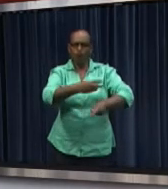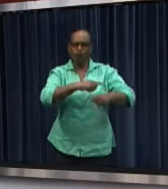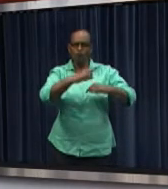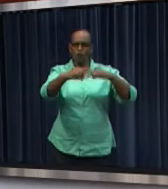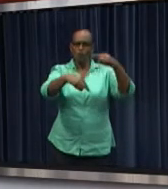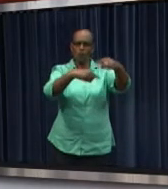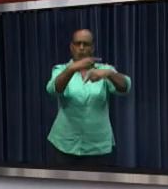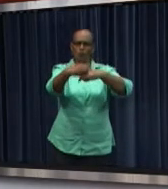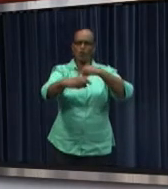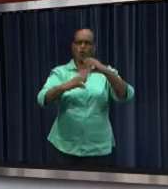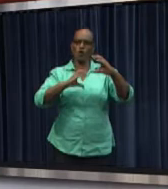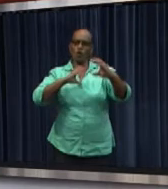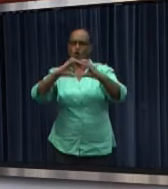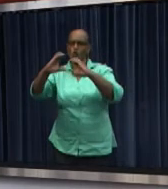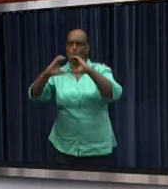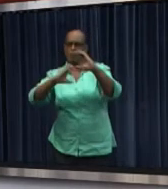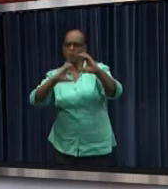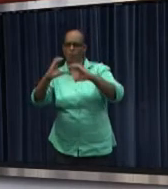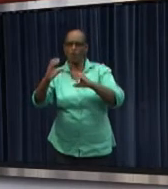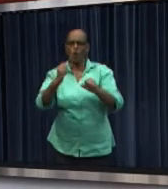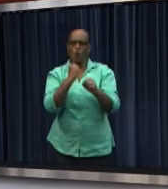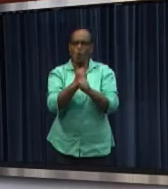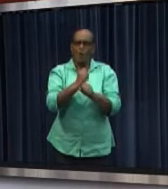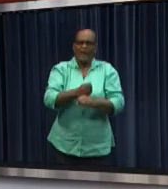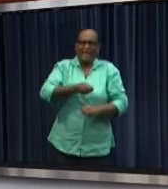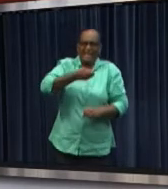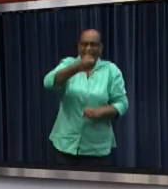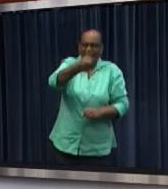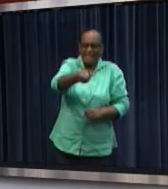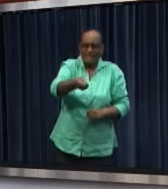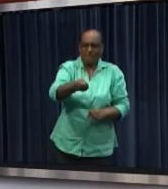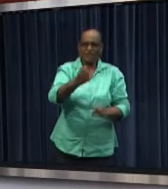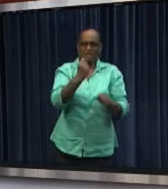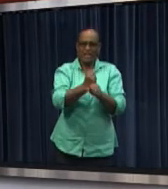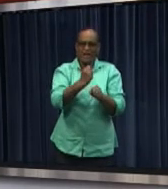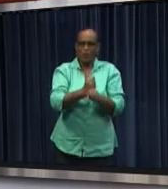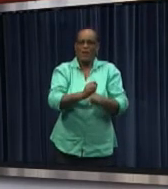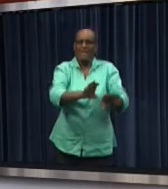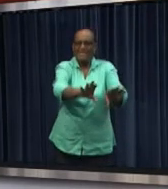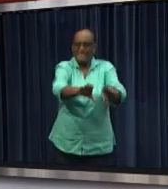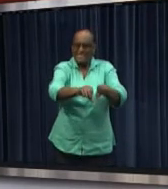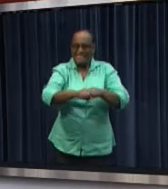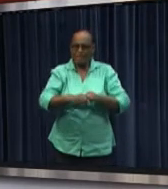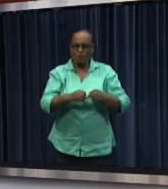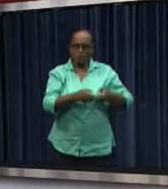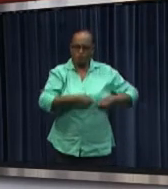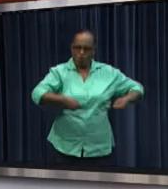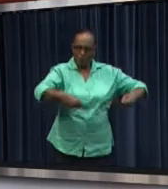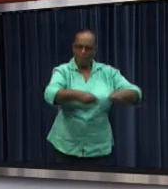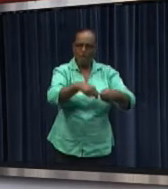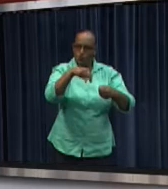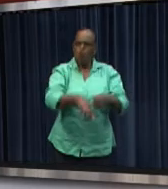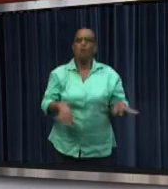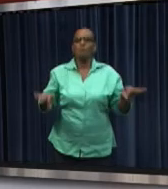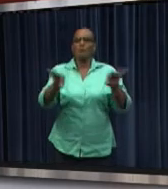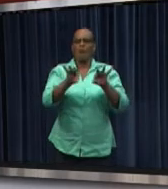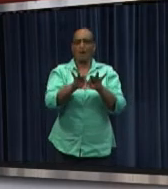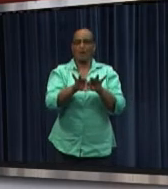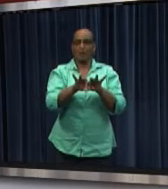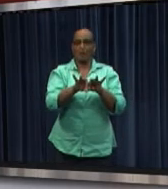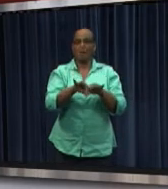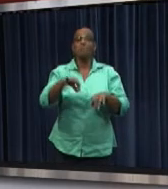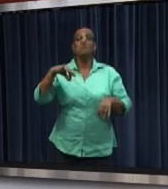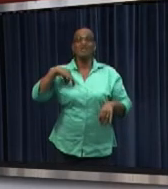current economic developments, communication between the employers and employees' organizations